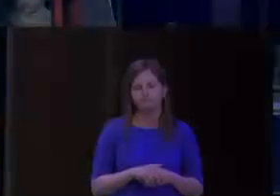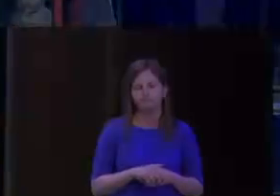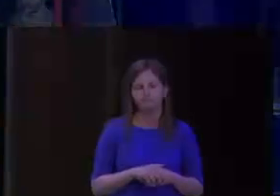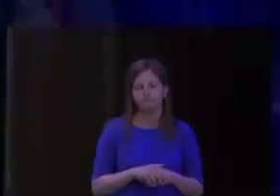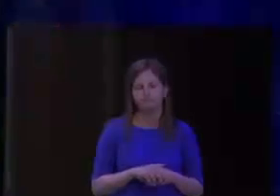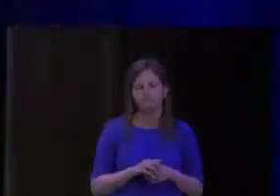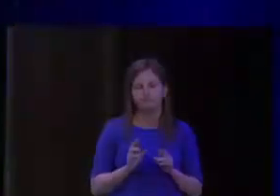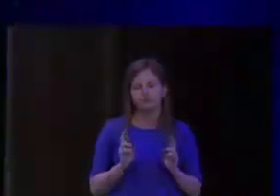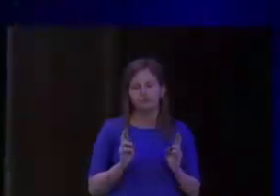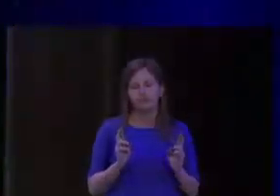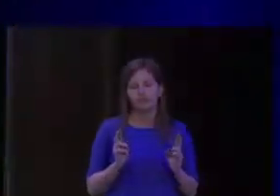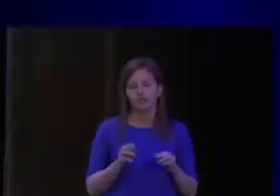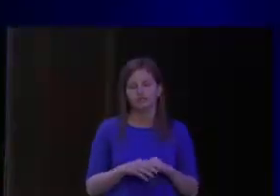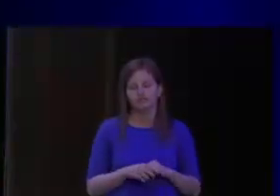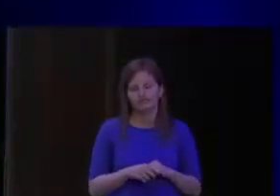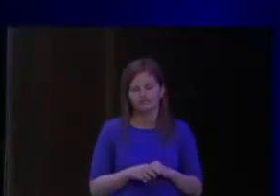Prepare me.